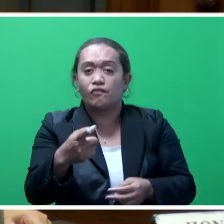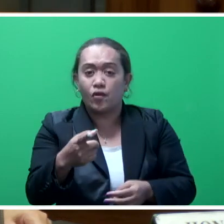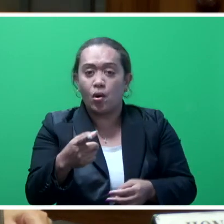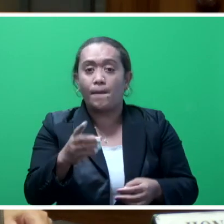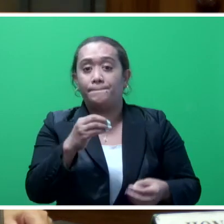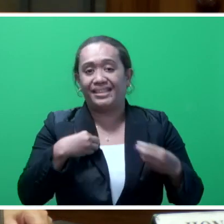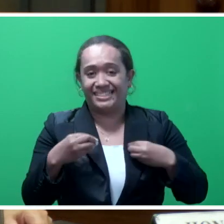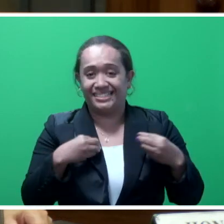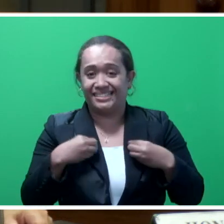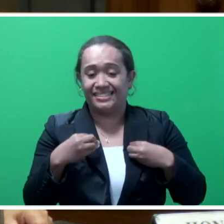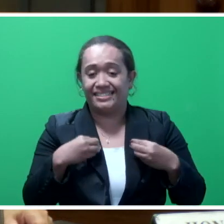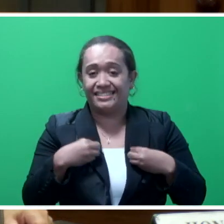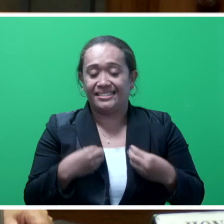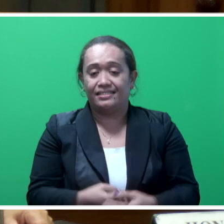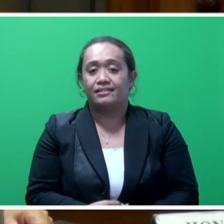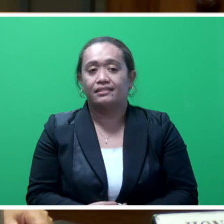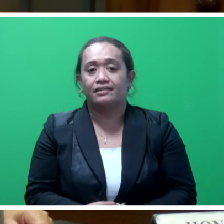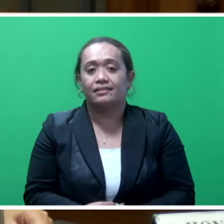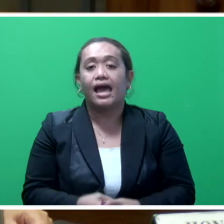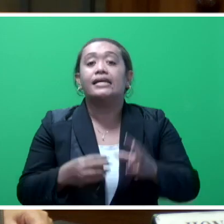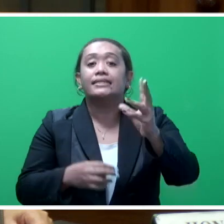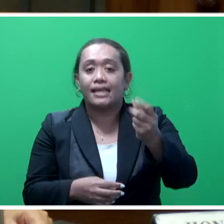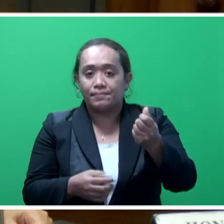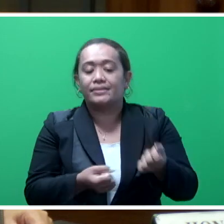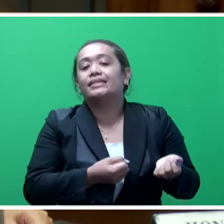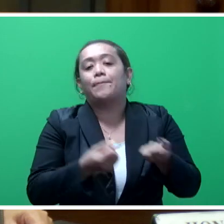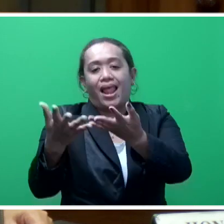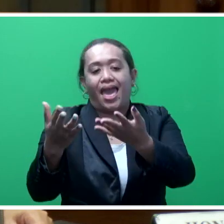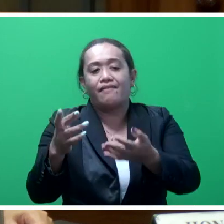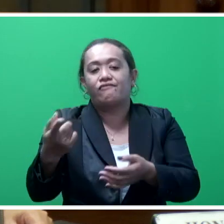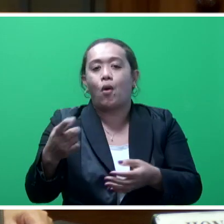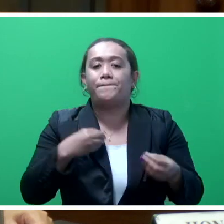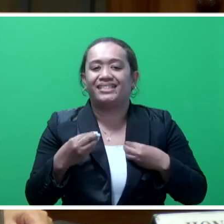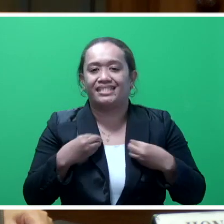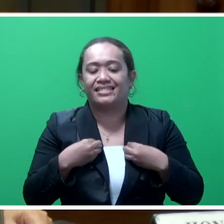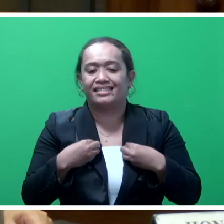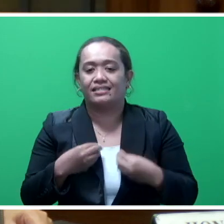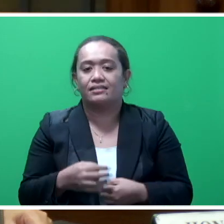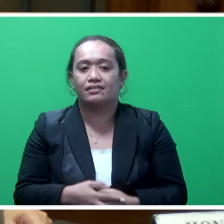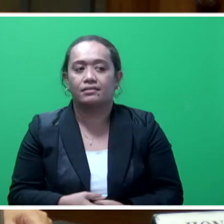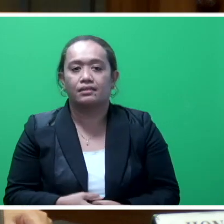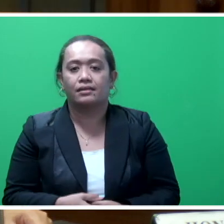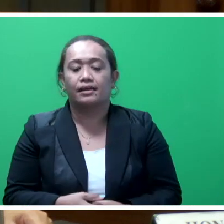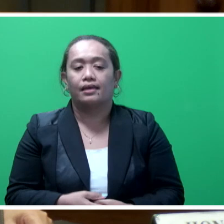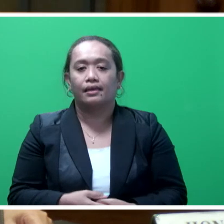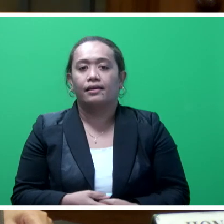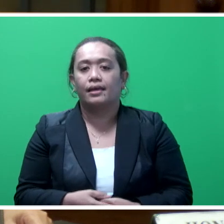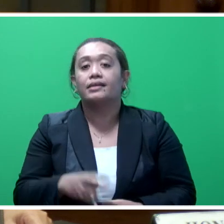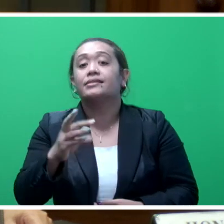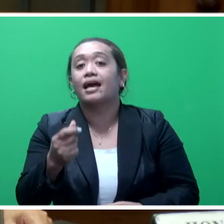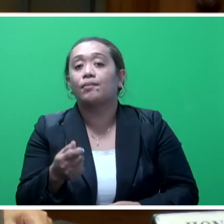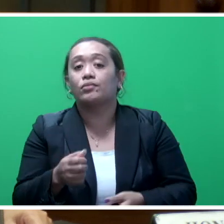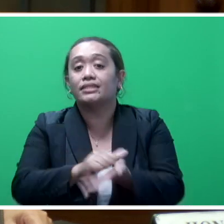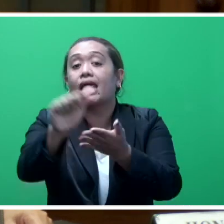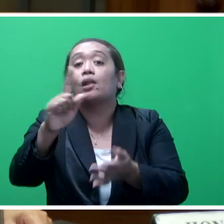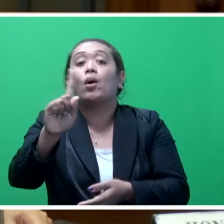to 3,000 who will be supplying this goat at $6 a kg live